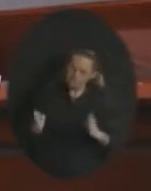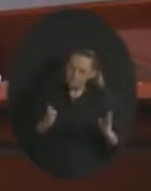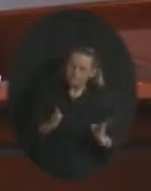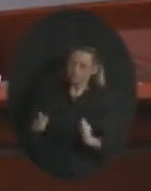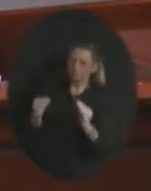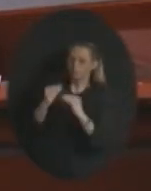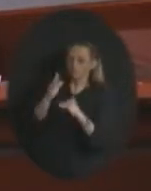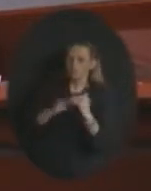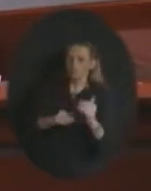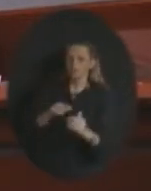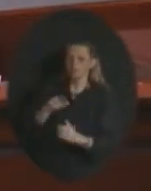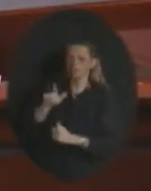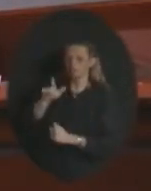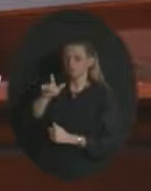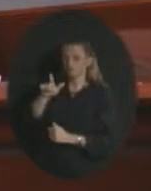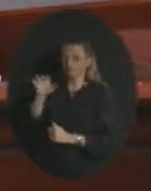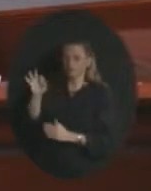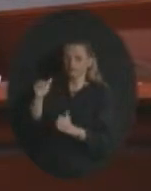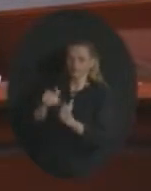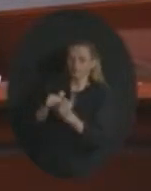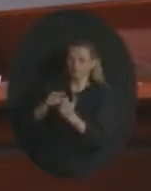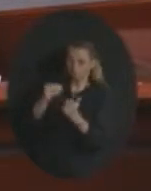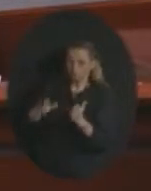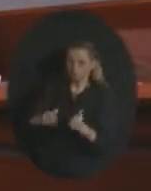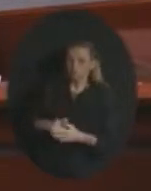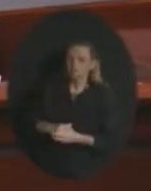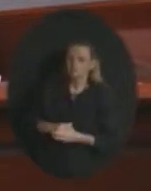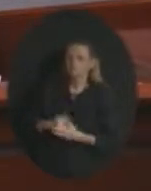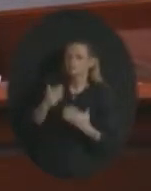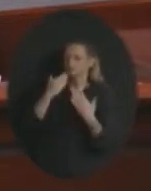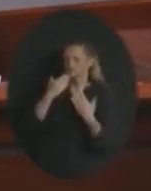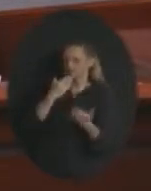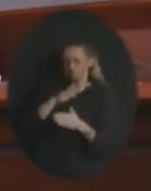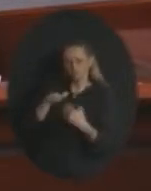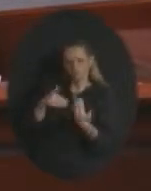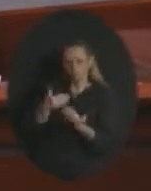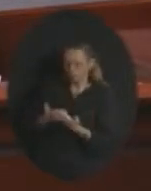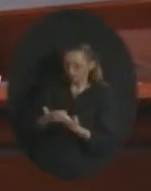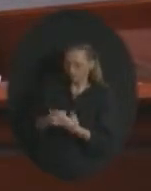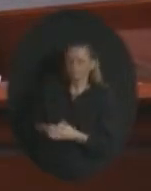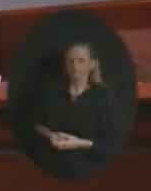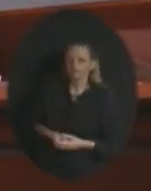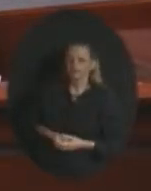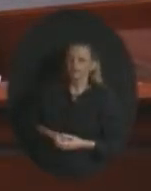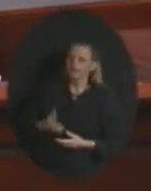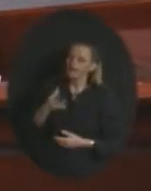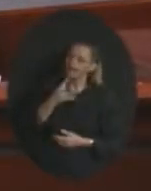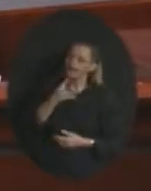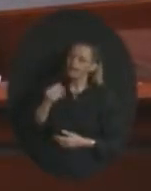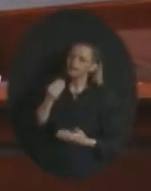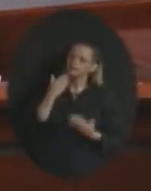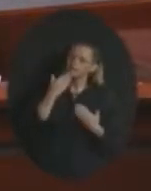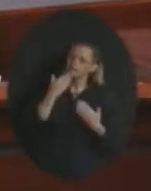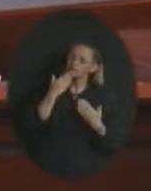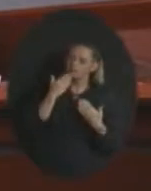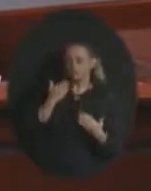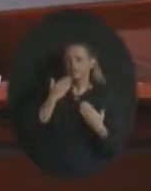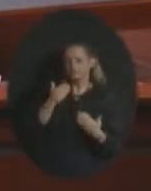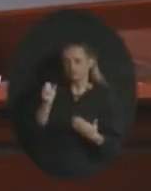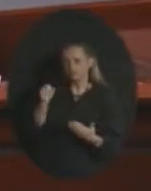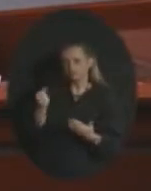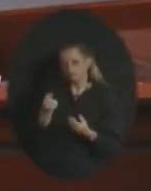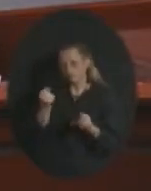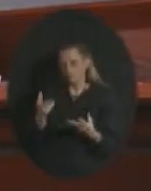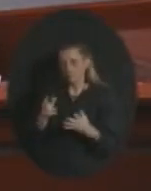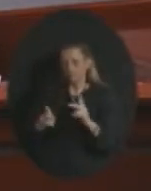So again, a public thank you to our entire staff for a good school year. Also want to say is thank you to a lot of people, but we